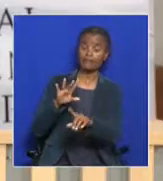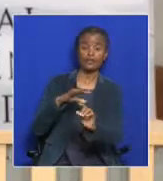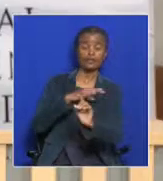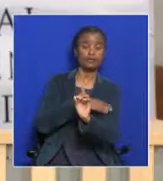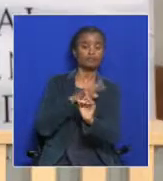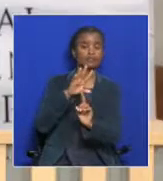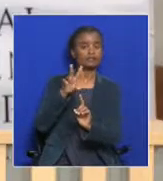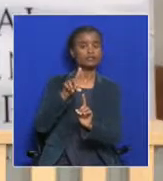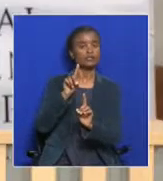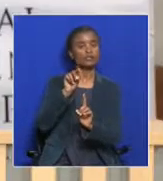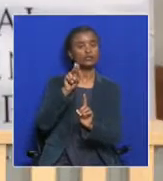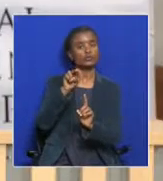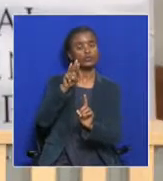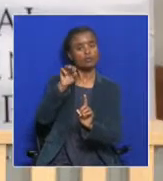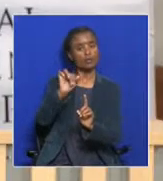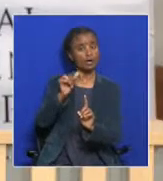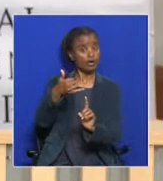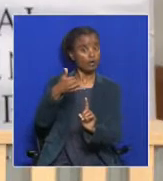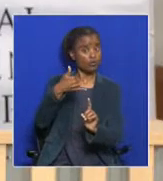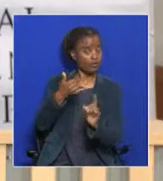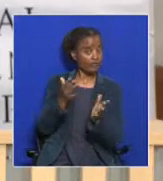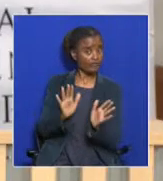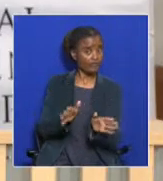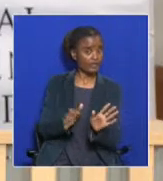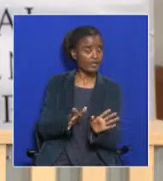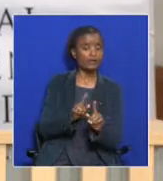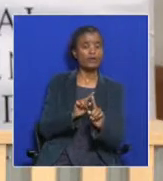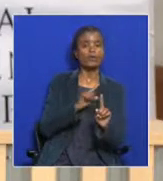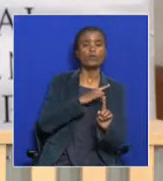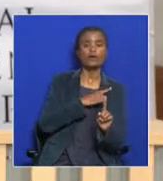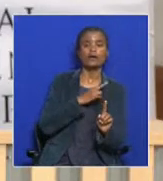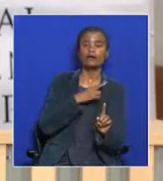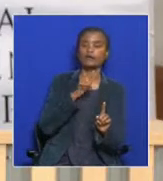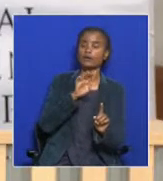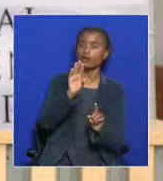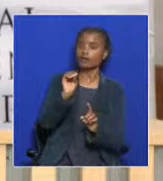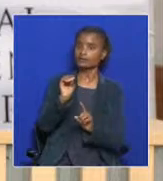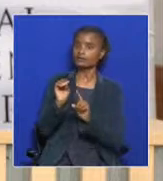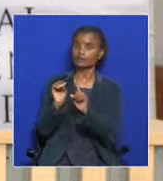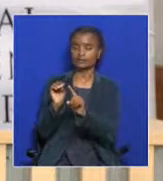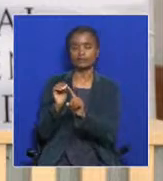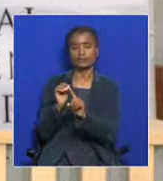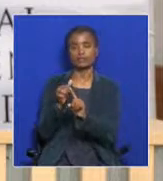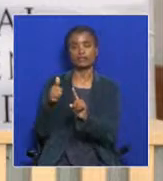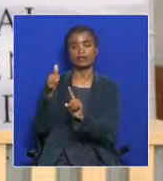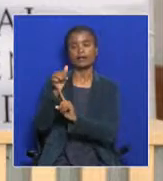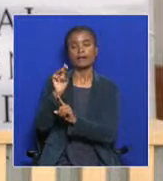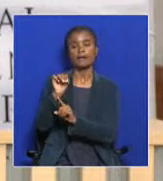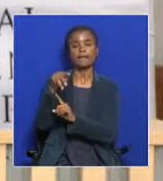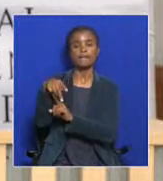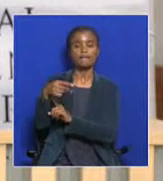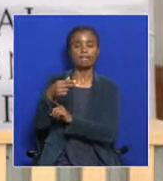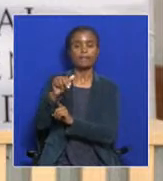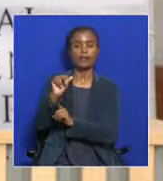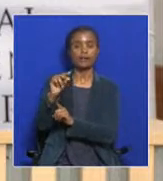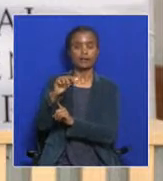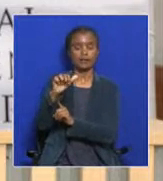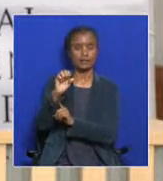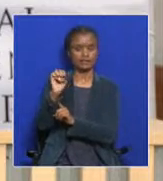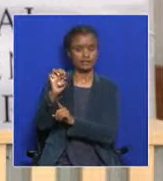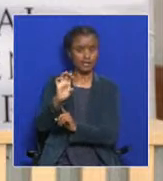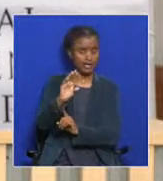Officer Mpangase to bring evidence bags, whatever he may lay his hands on?